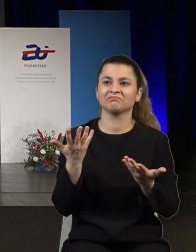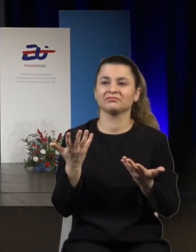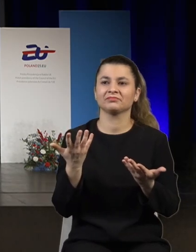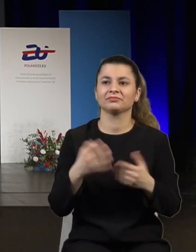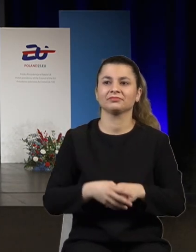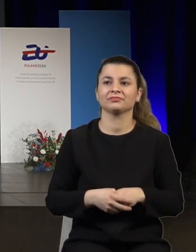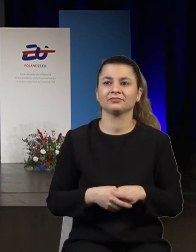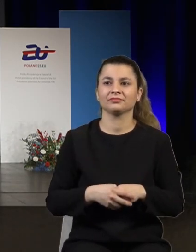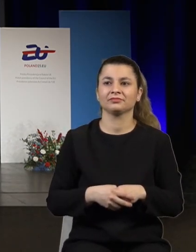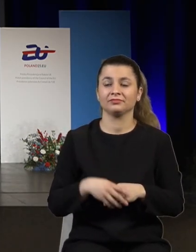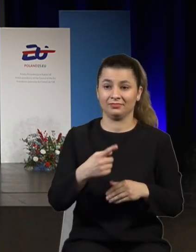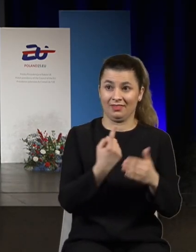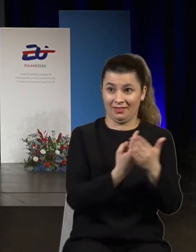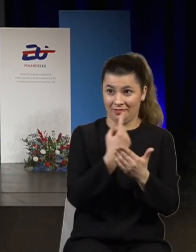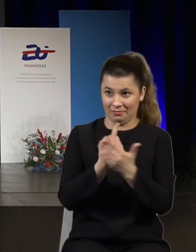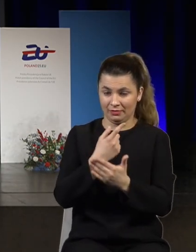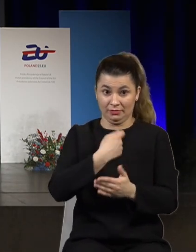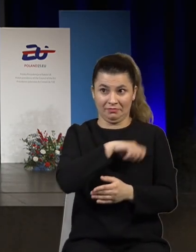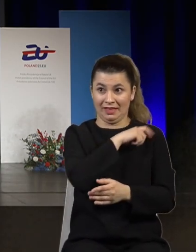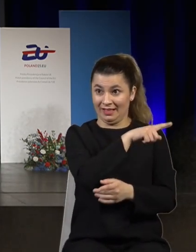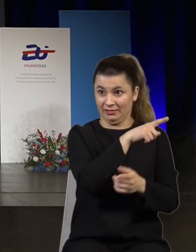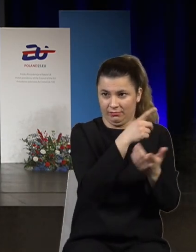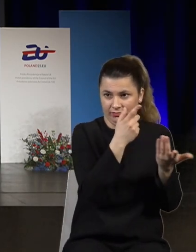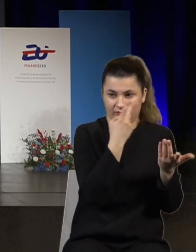when the cohesion policy support,